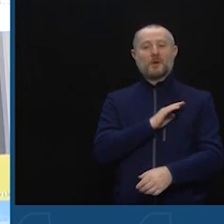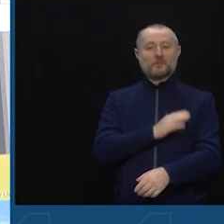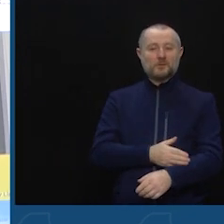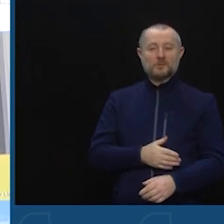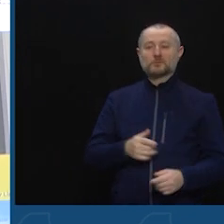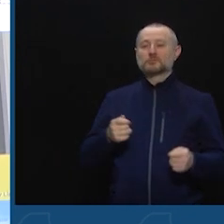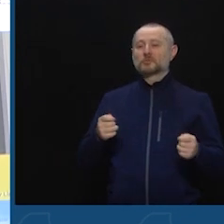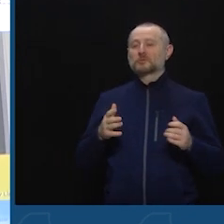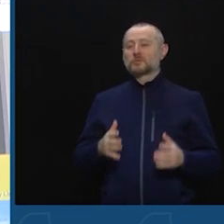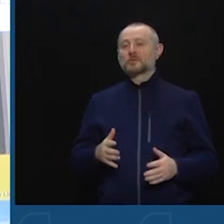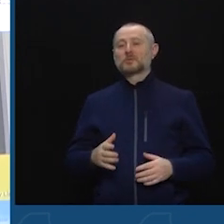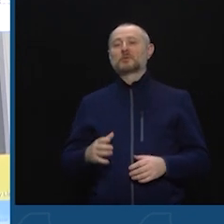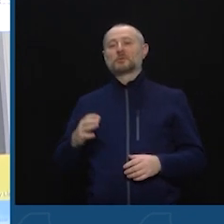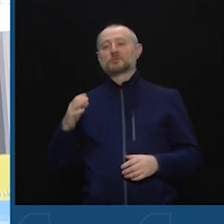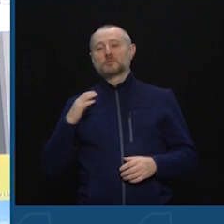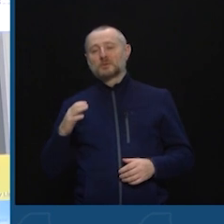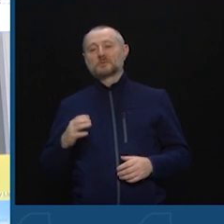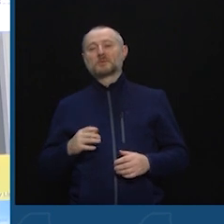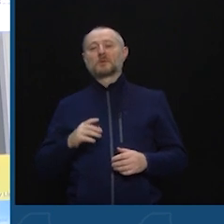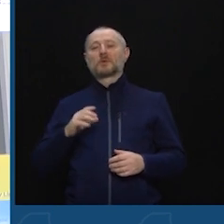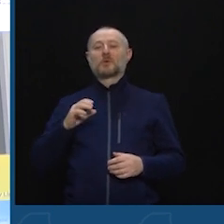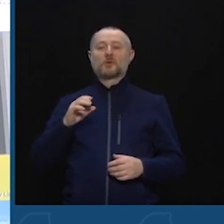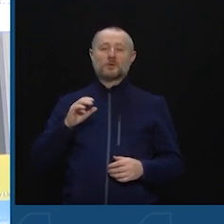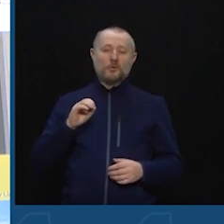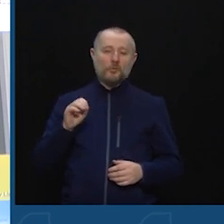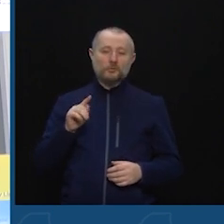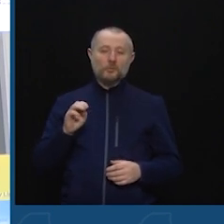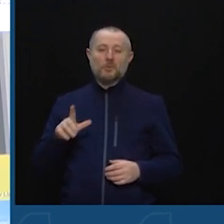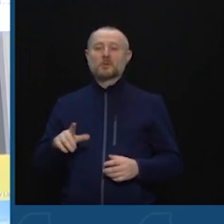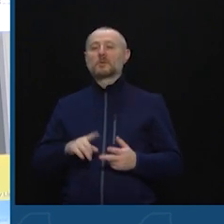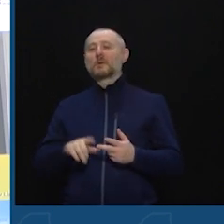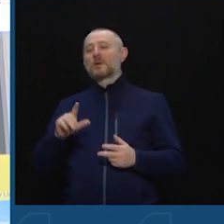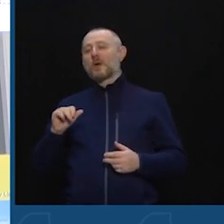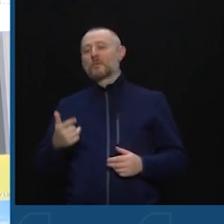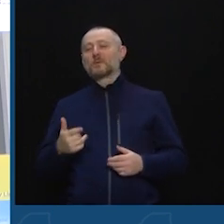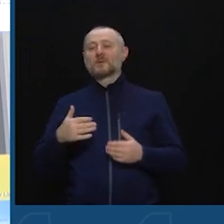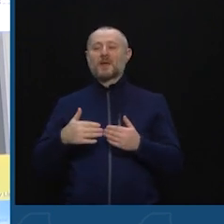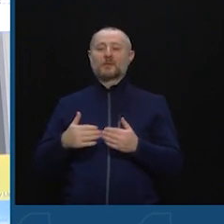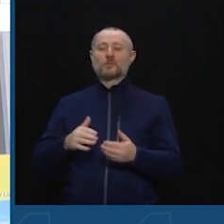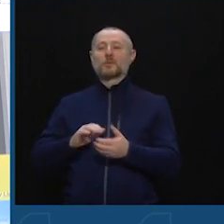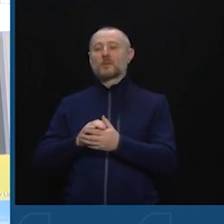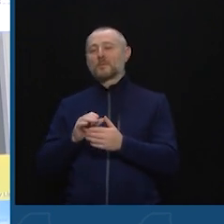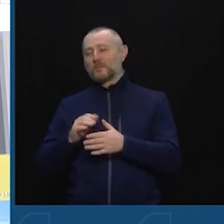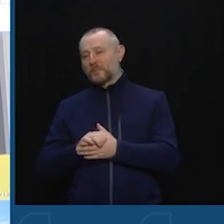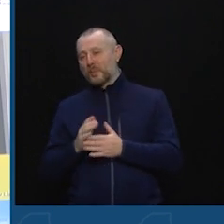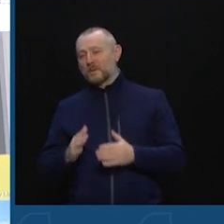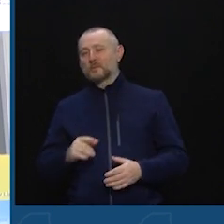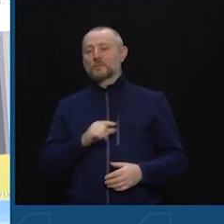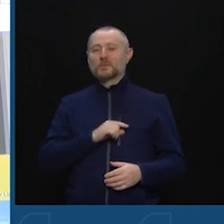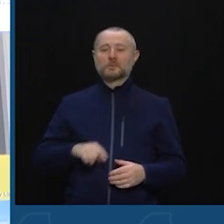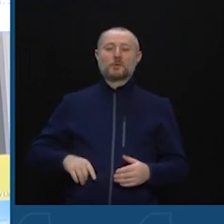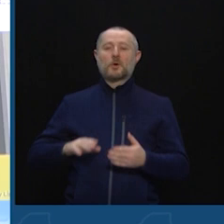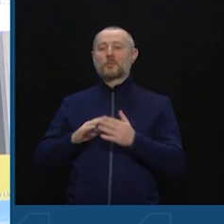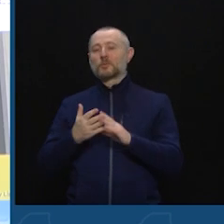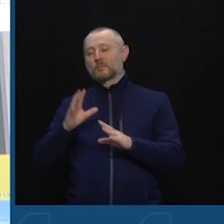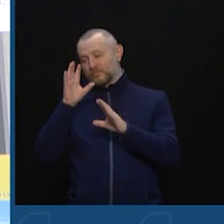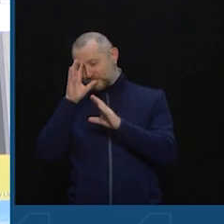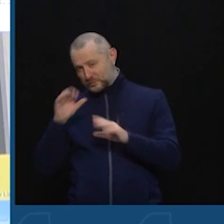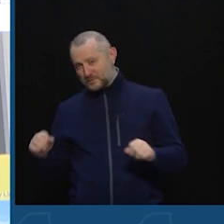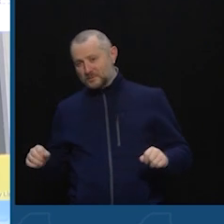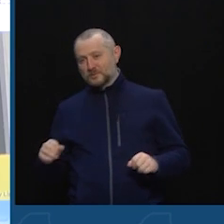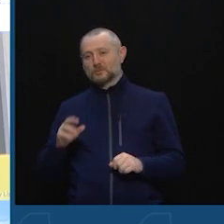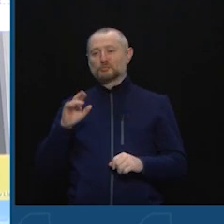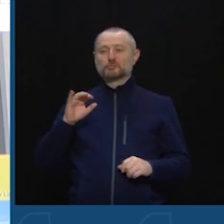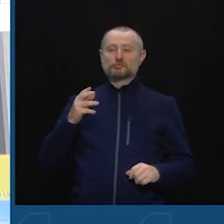and Chair Kevin O'Toole, LaGuardia Gateway Partners, Queensborough President Donovan Richards, and so many colleagues in government